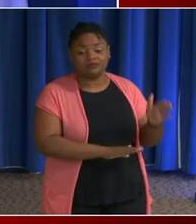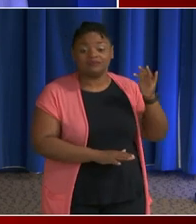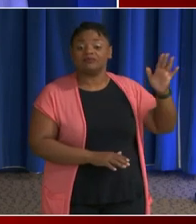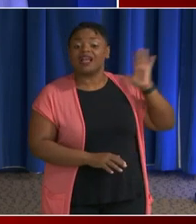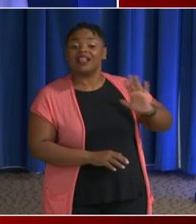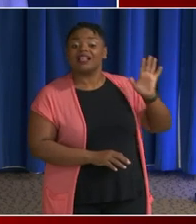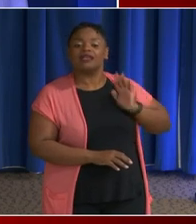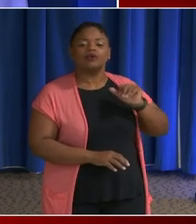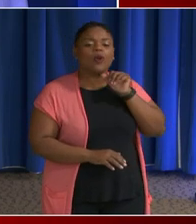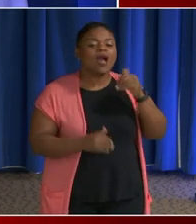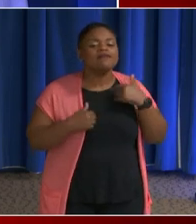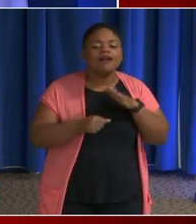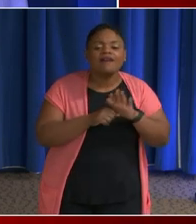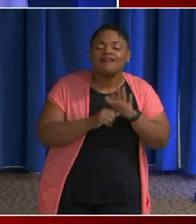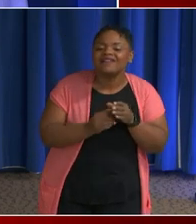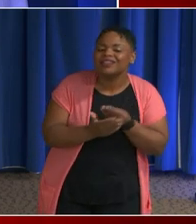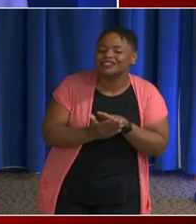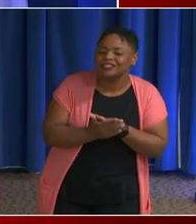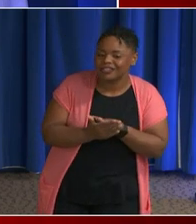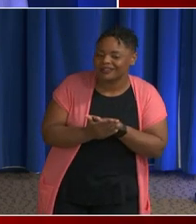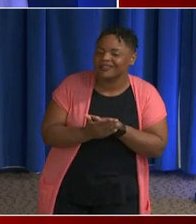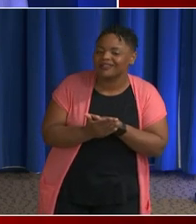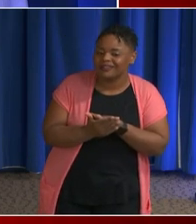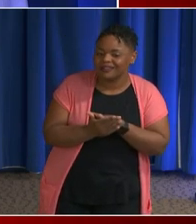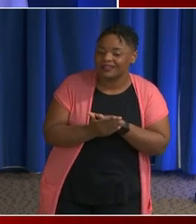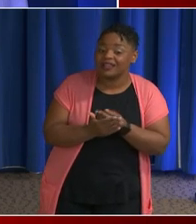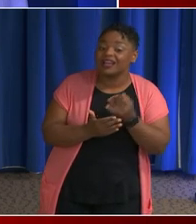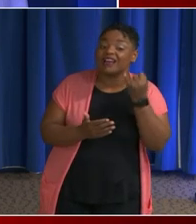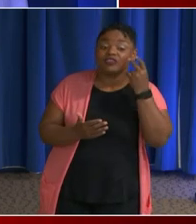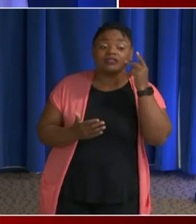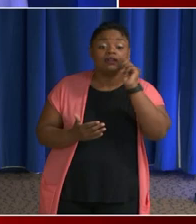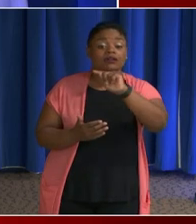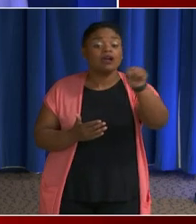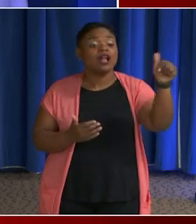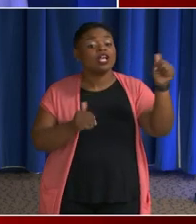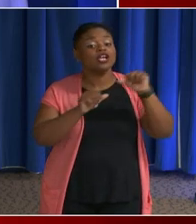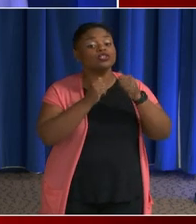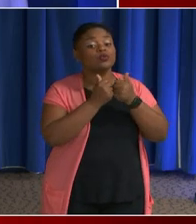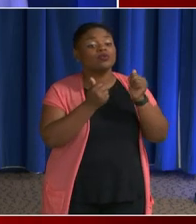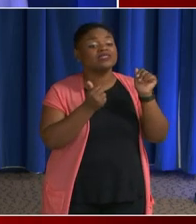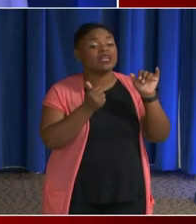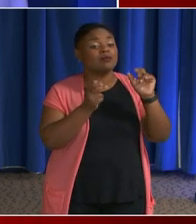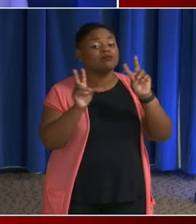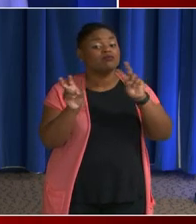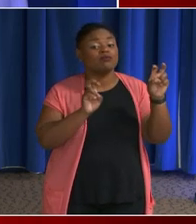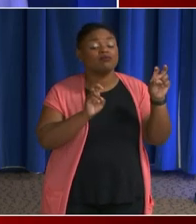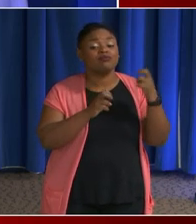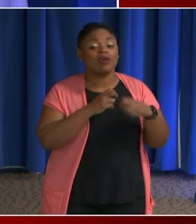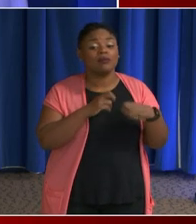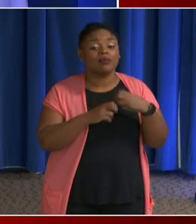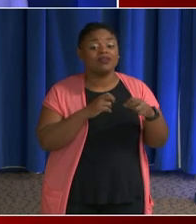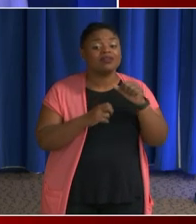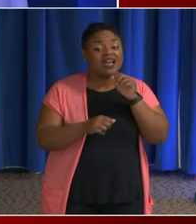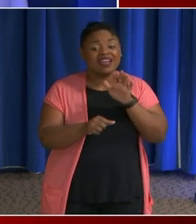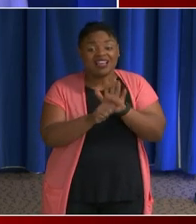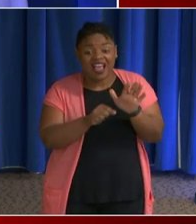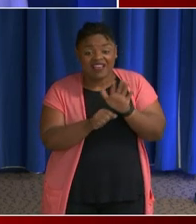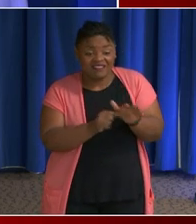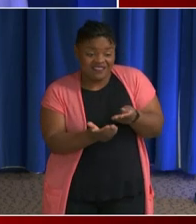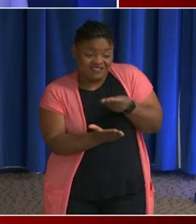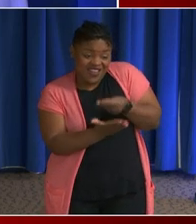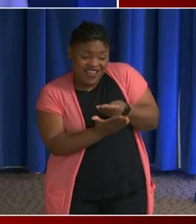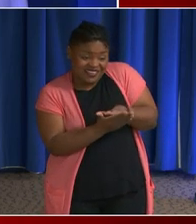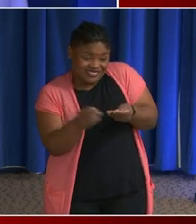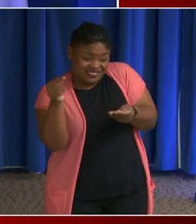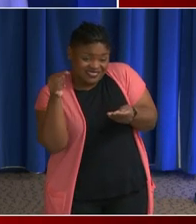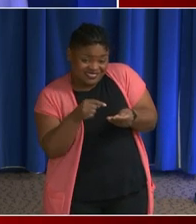think if you look at agencies that have run into similar problems, underfunding or inappropriate funding would